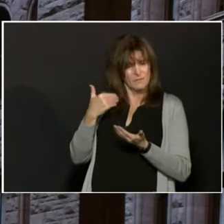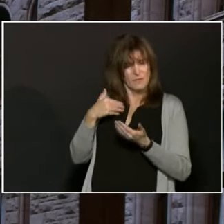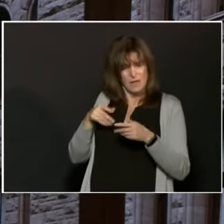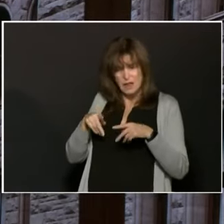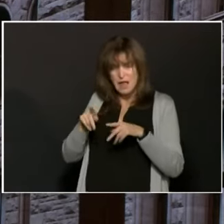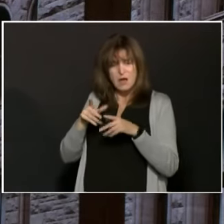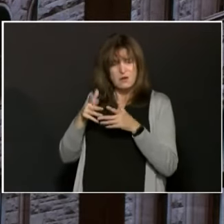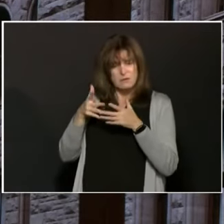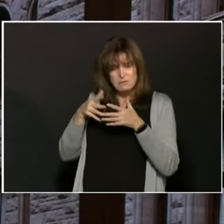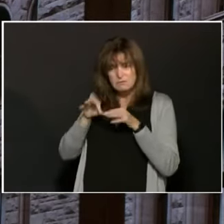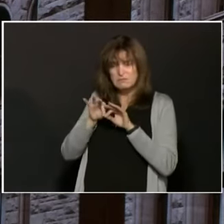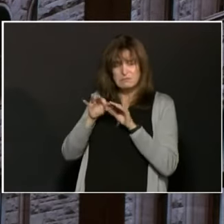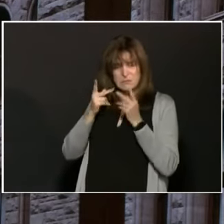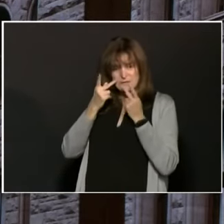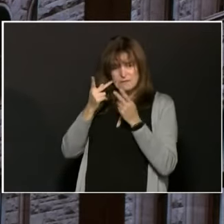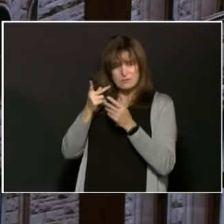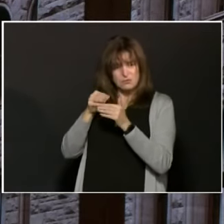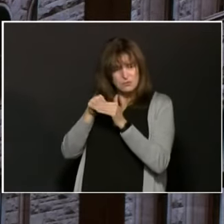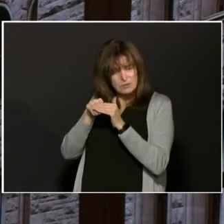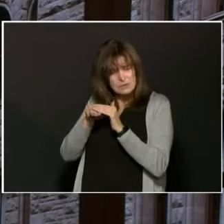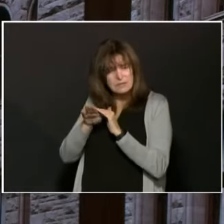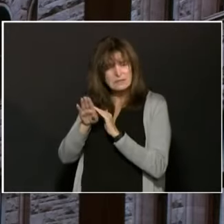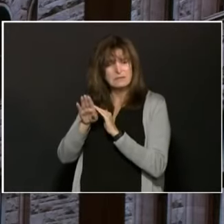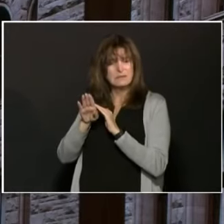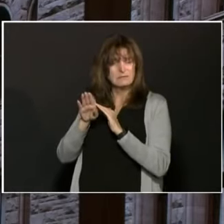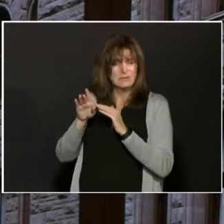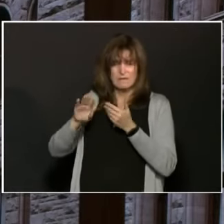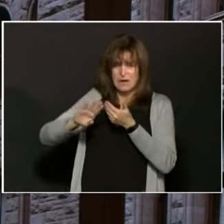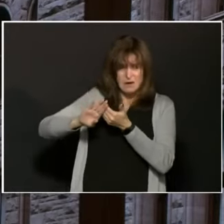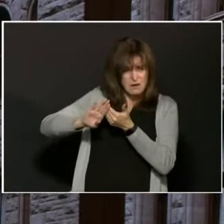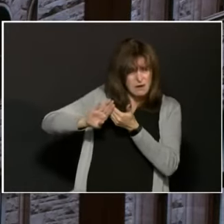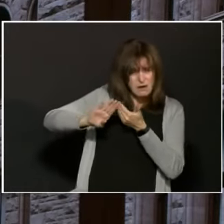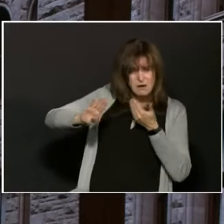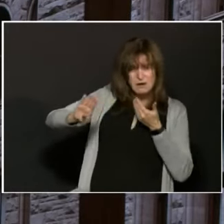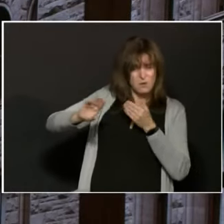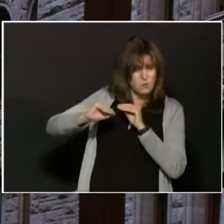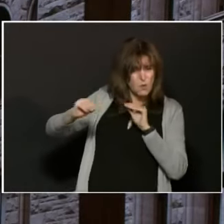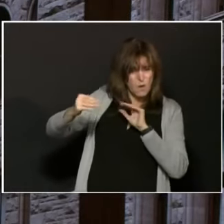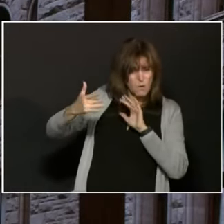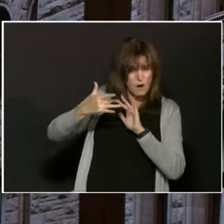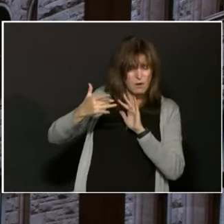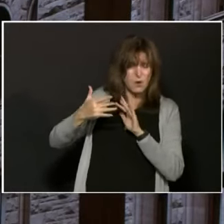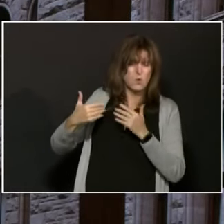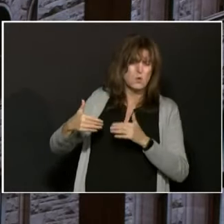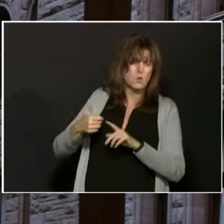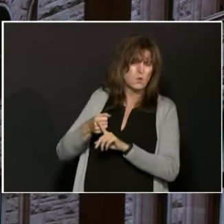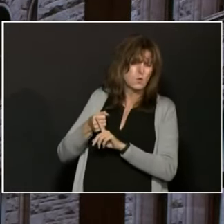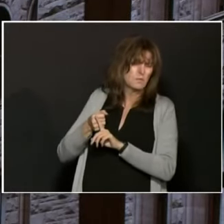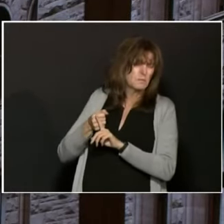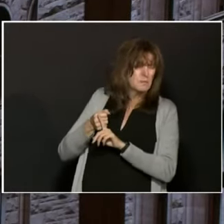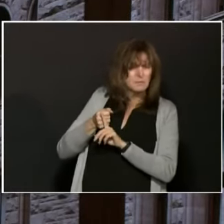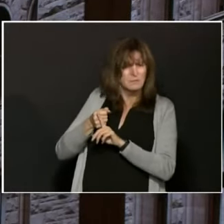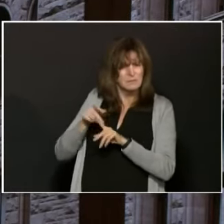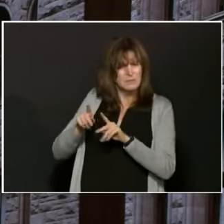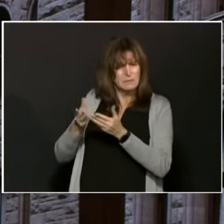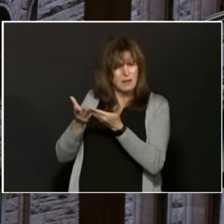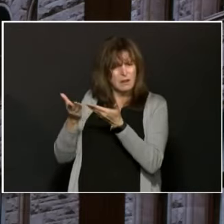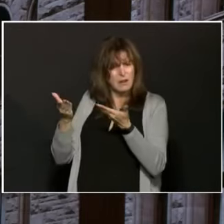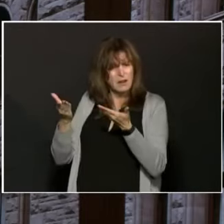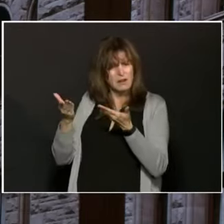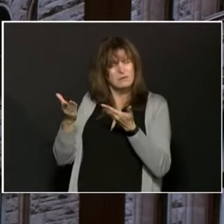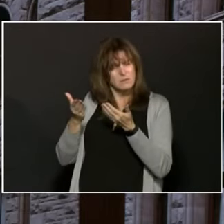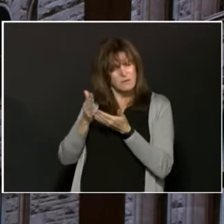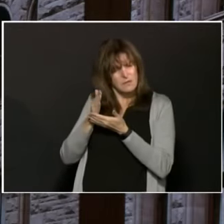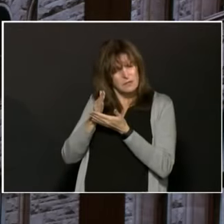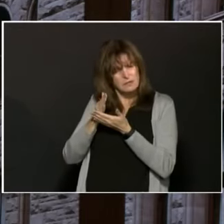Why? Because there was that effect of not having that contact, and we want to do that. We want to maintain that. We haven't blocked them off totally. We're putting in more and